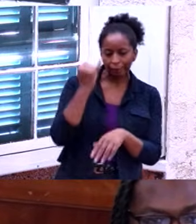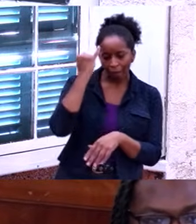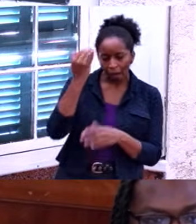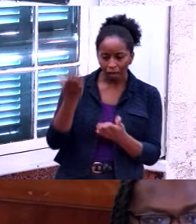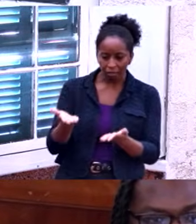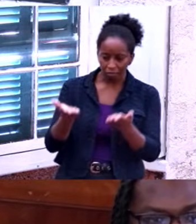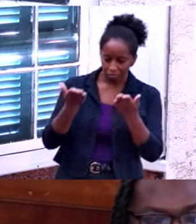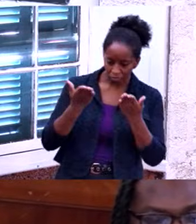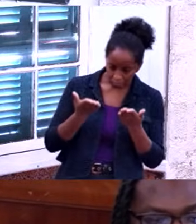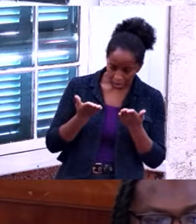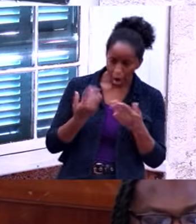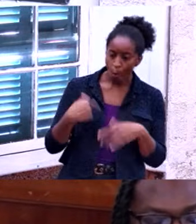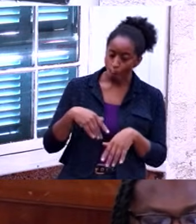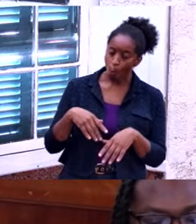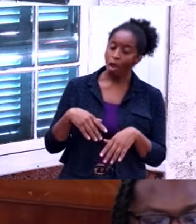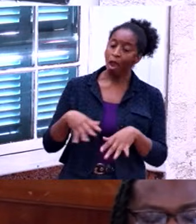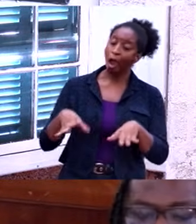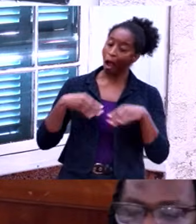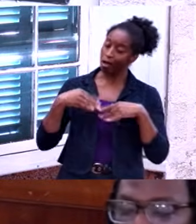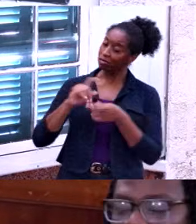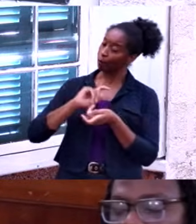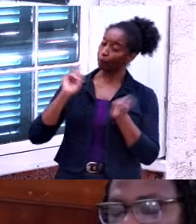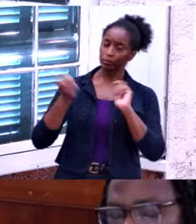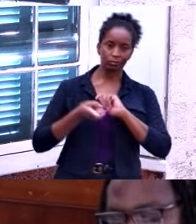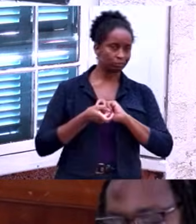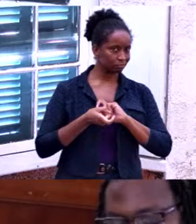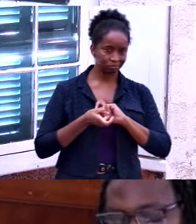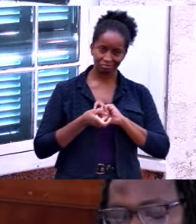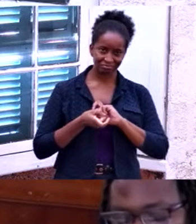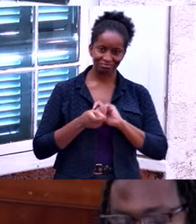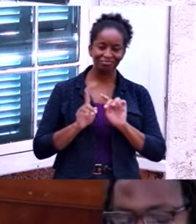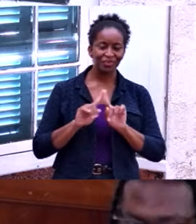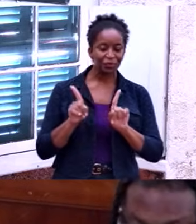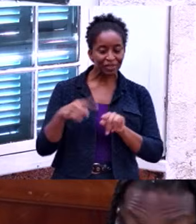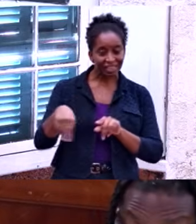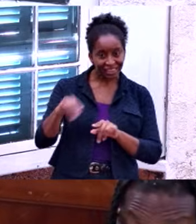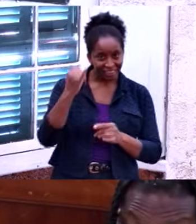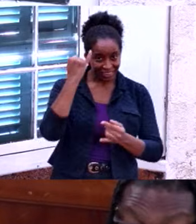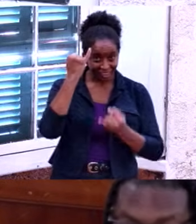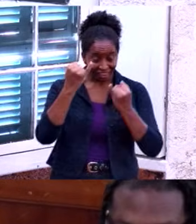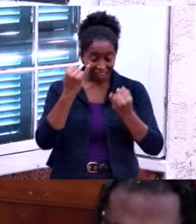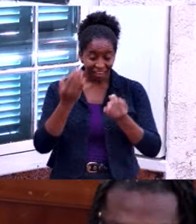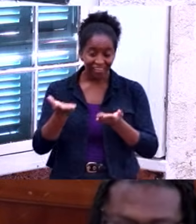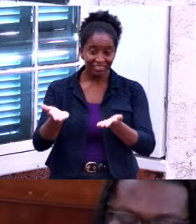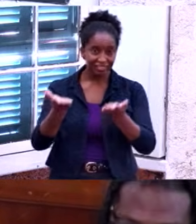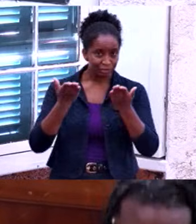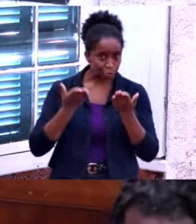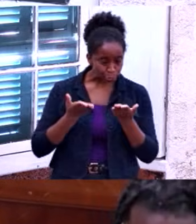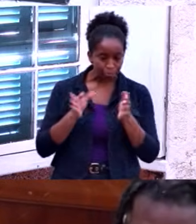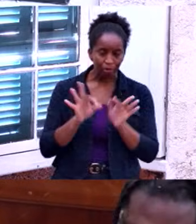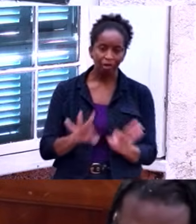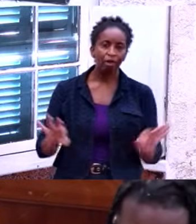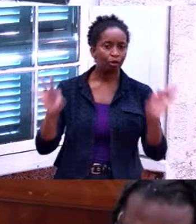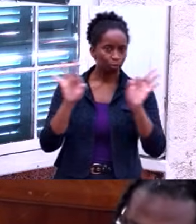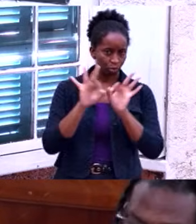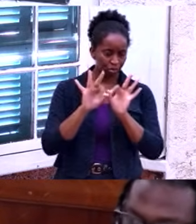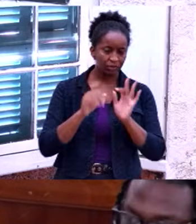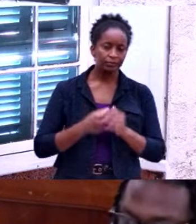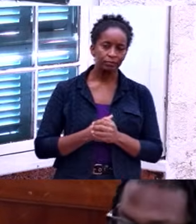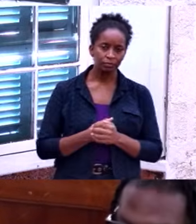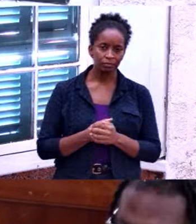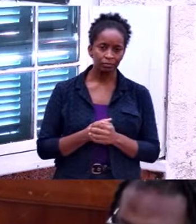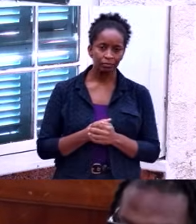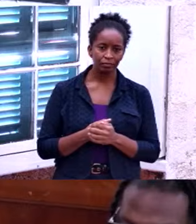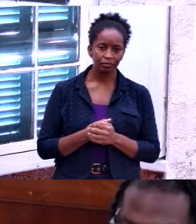in them. And I want to call again on those in the civic society to pick up the